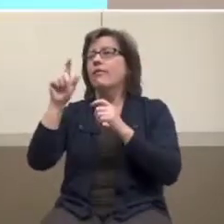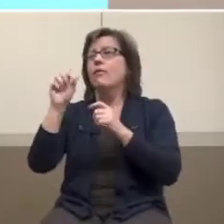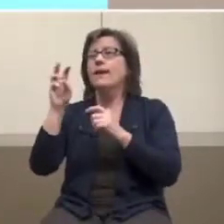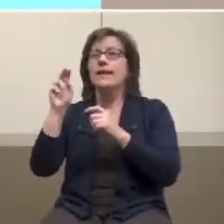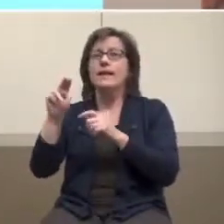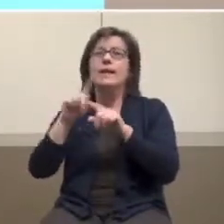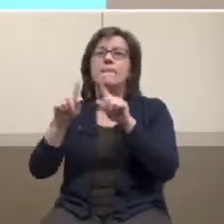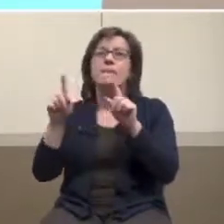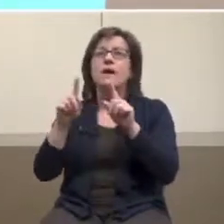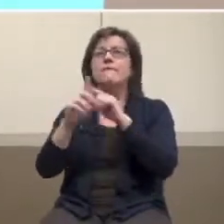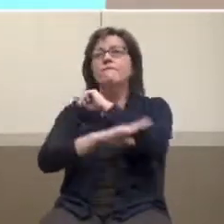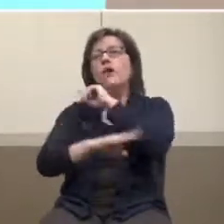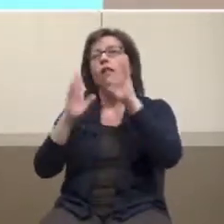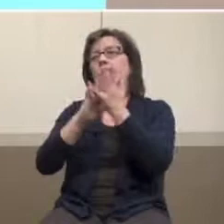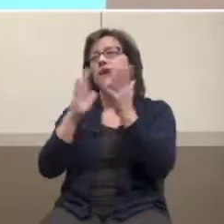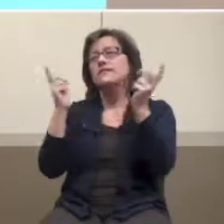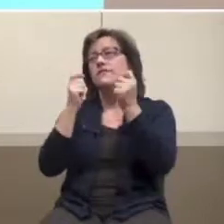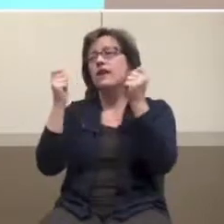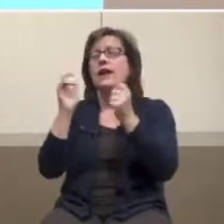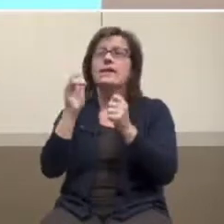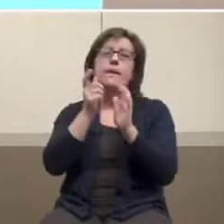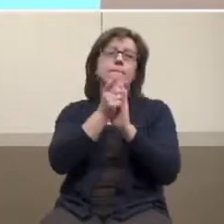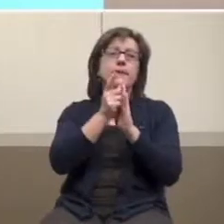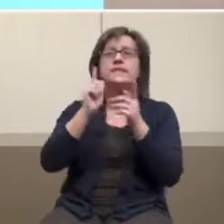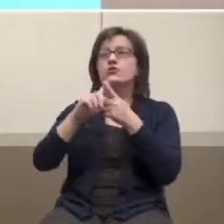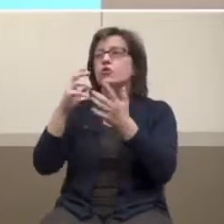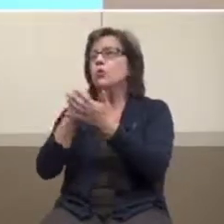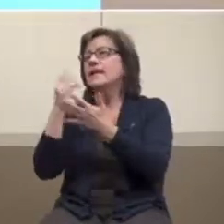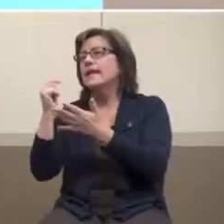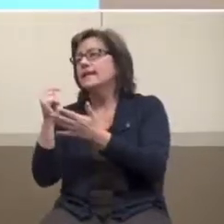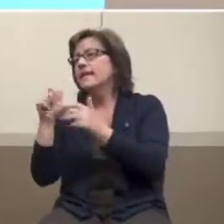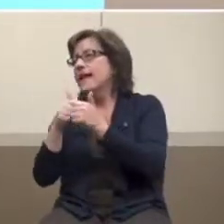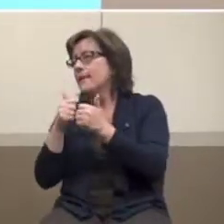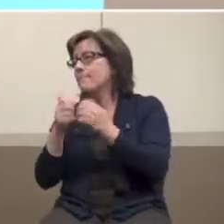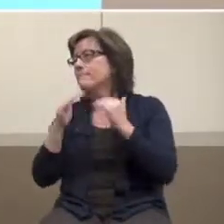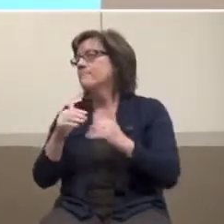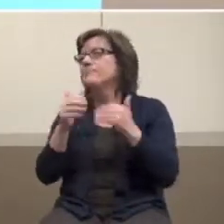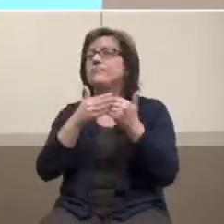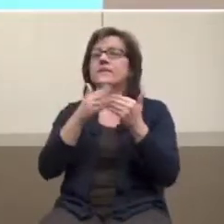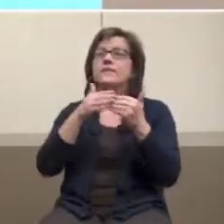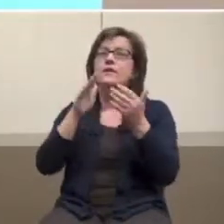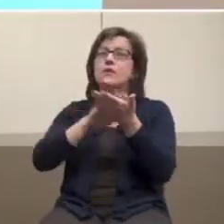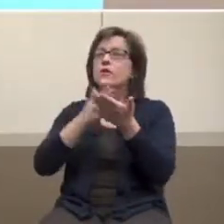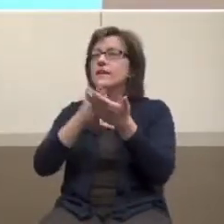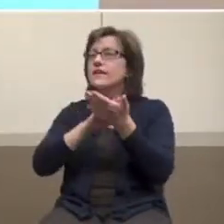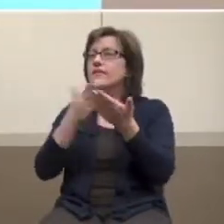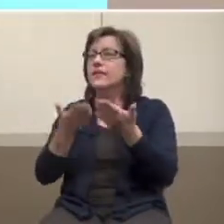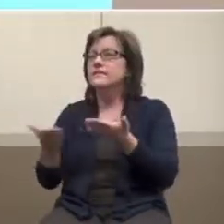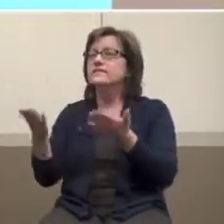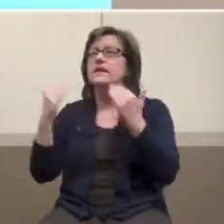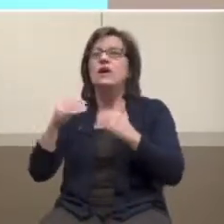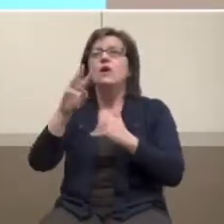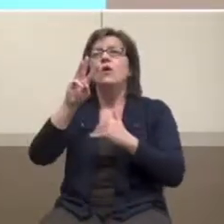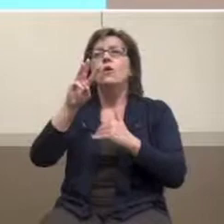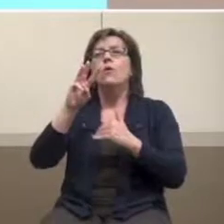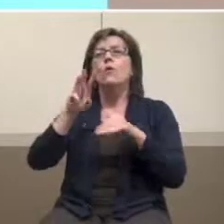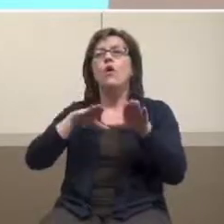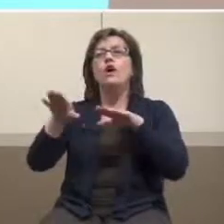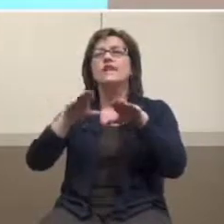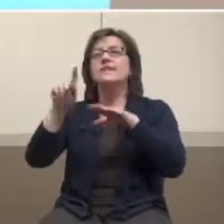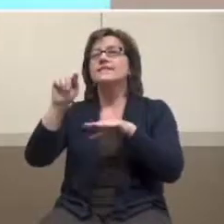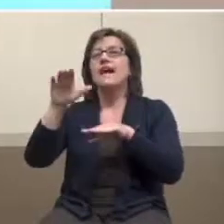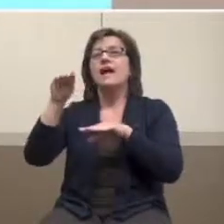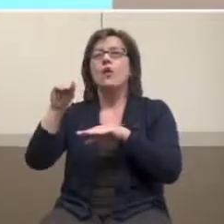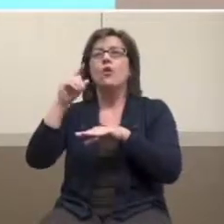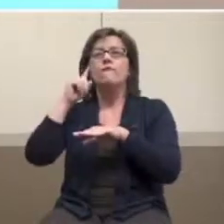to win it games. We did just some easy cooking things. We had walking tacos for lunch. We did some fun things. But we had the student